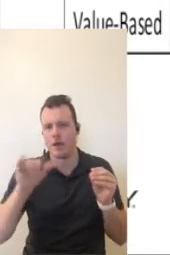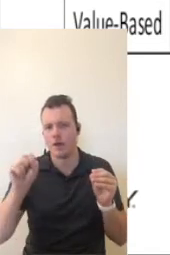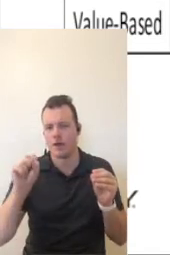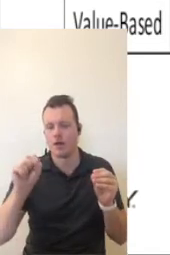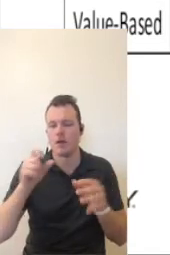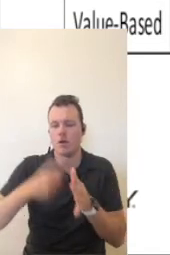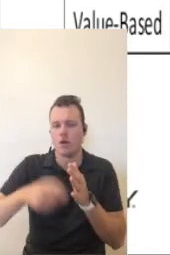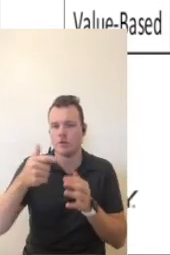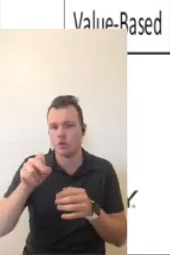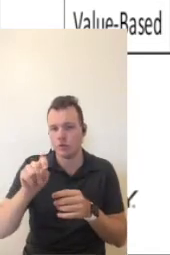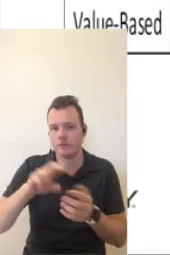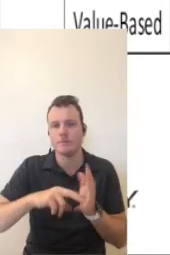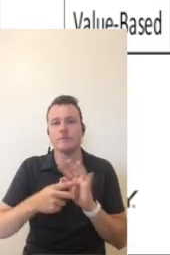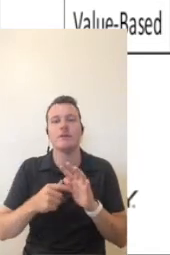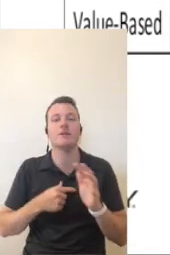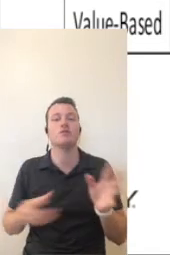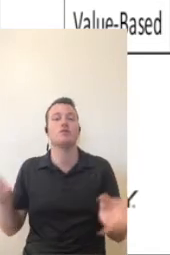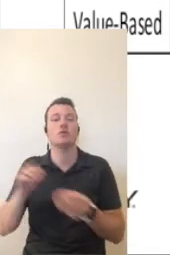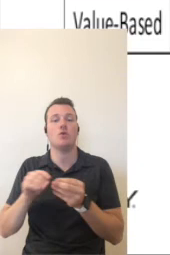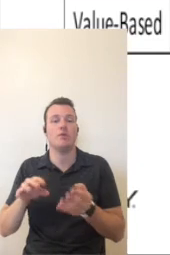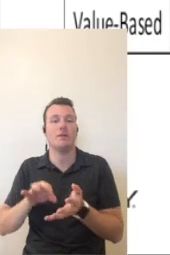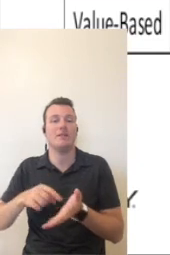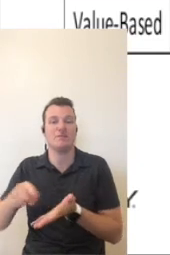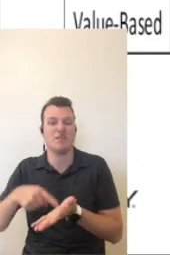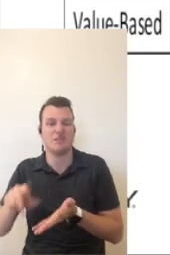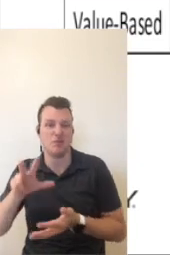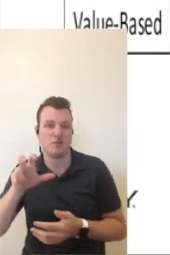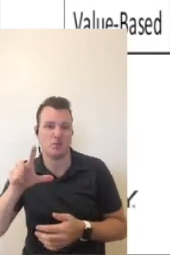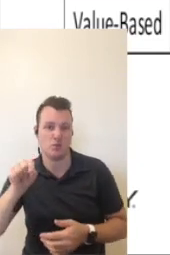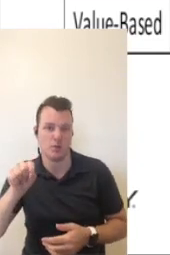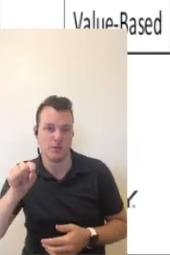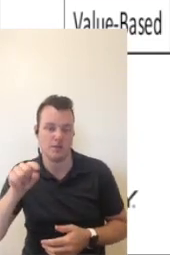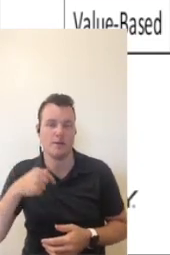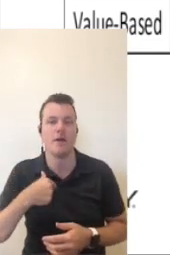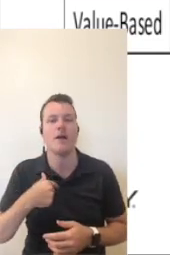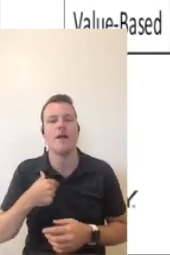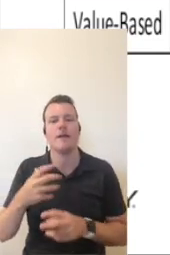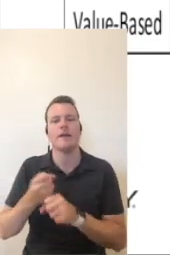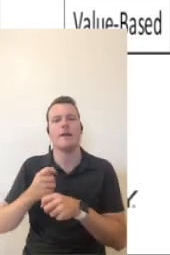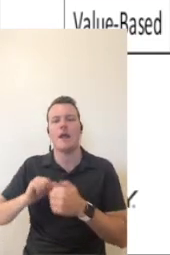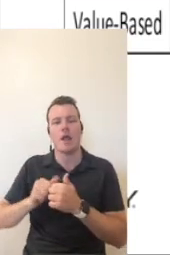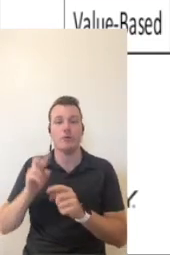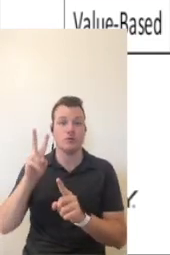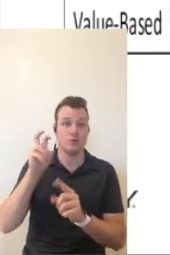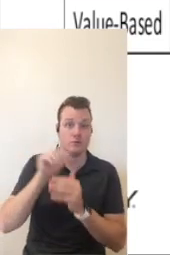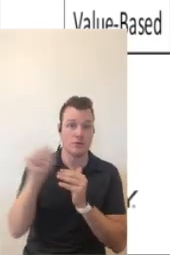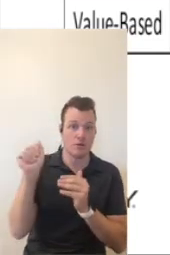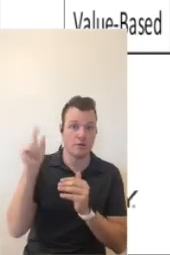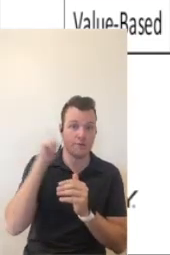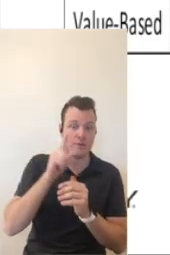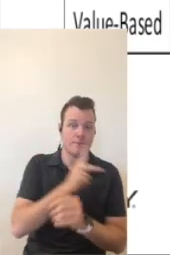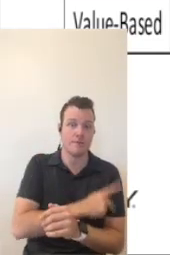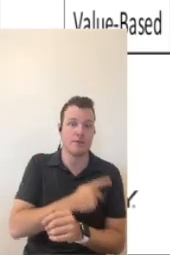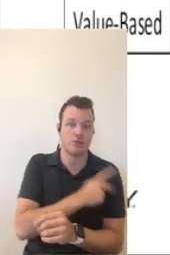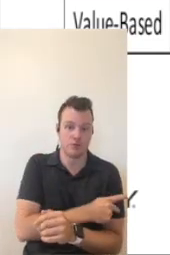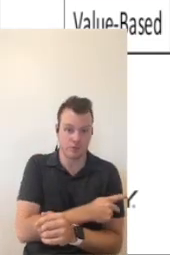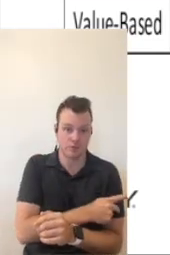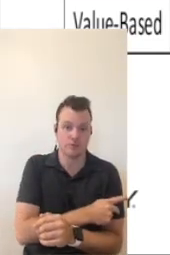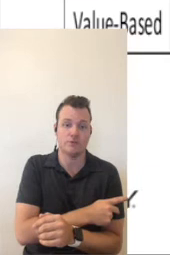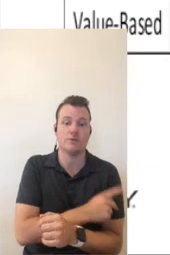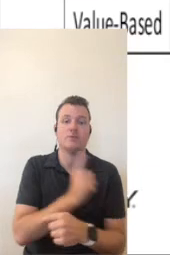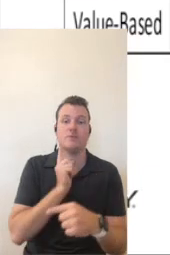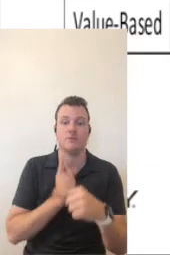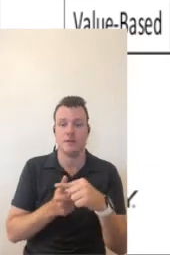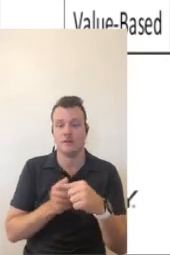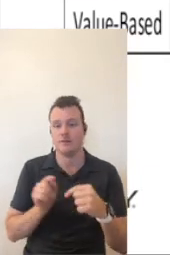and what have you. So I'm paying a little bit more for my cost of goods, which is now increasing my total expenses to $320. And I